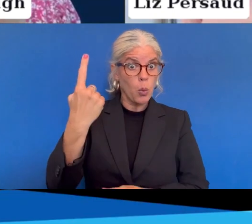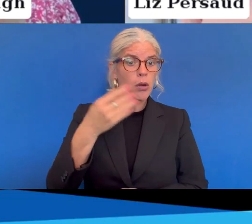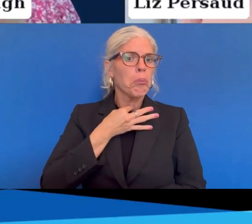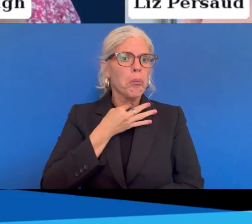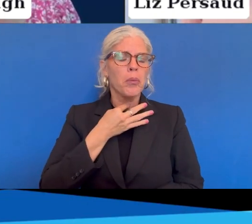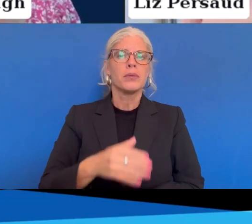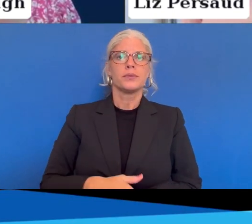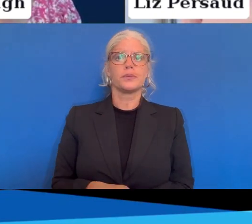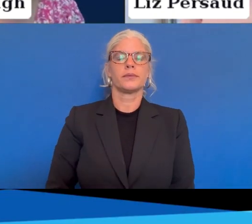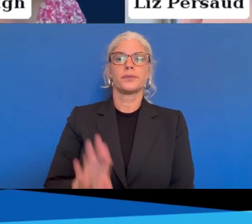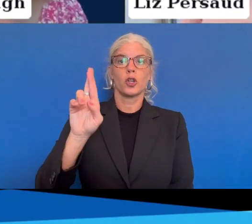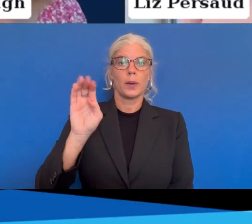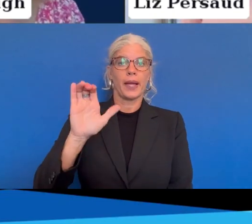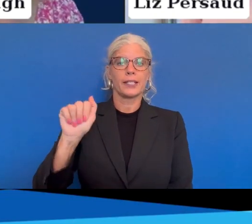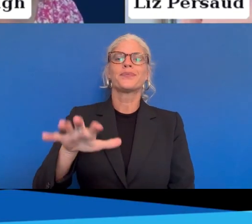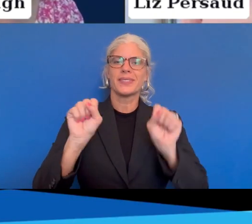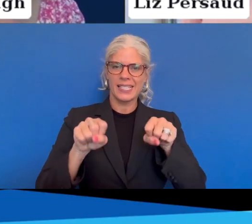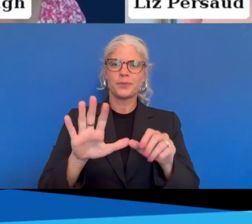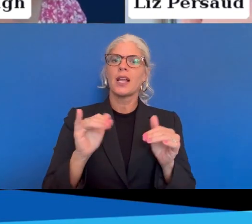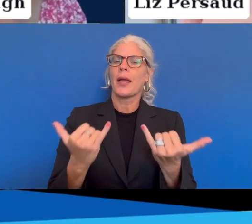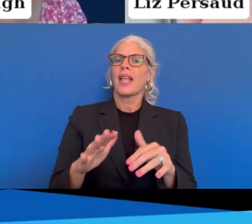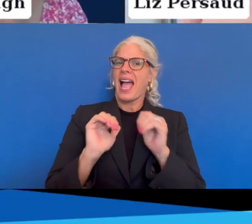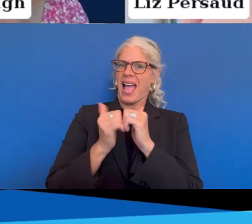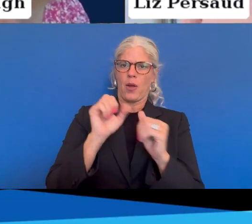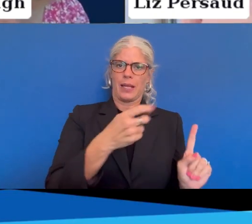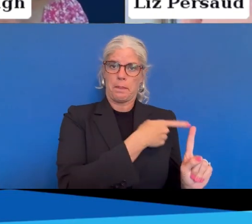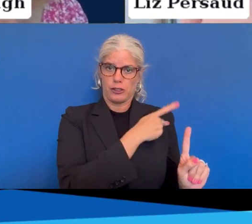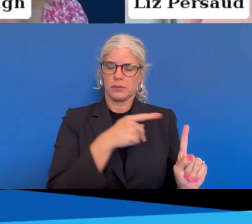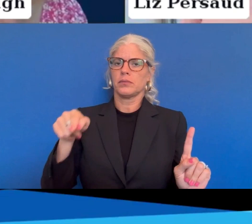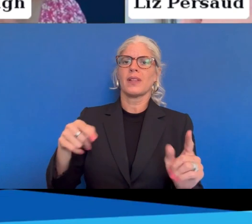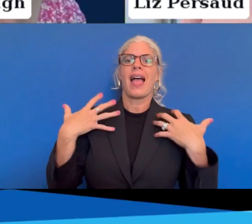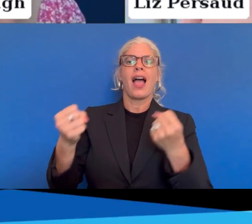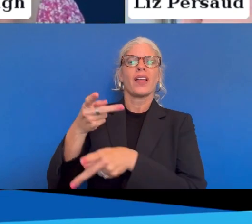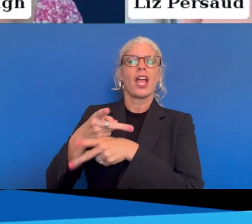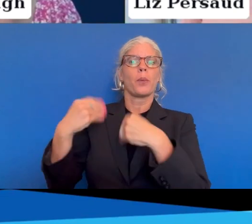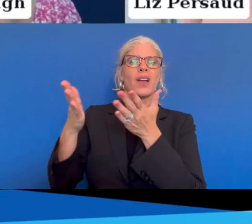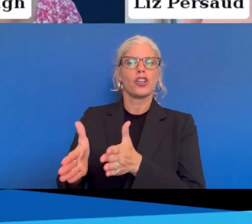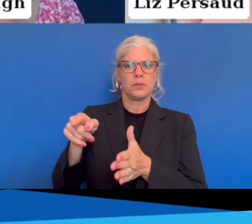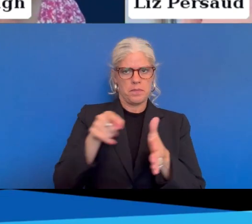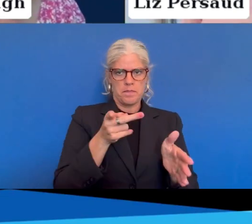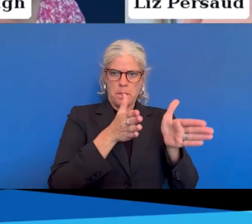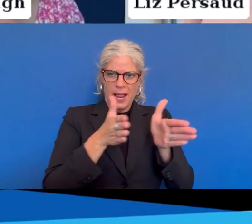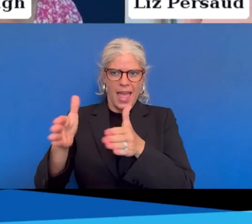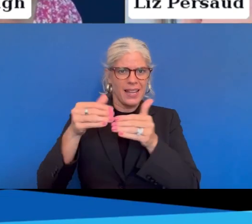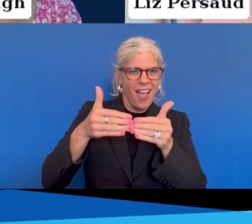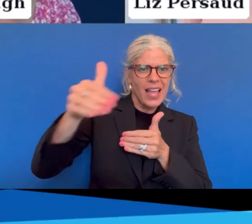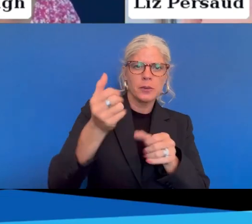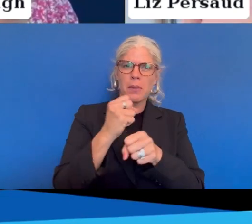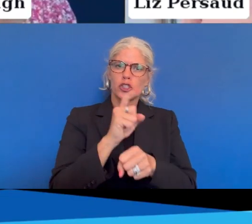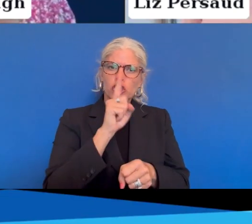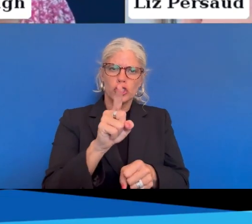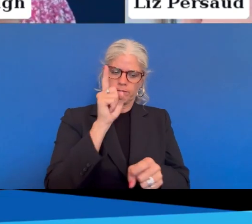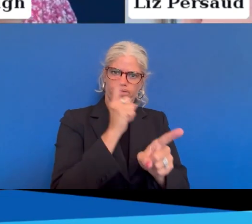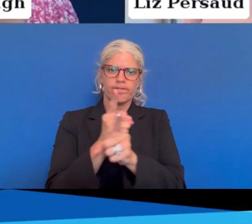get ready for the next one? yes. So how can patients and healthcare providers plan in advance to make sure that